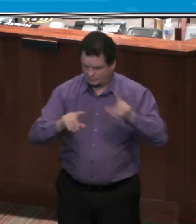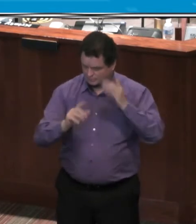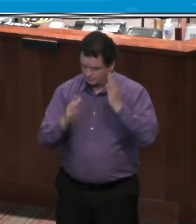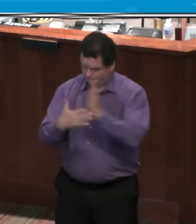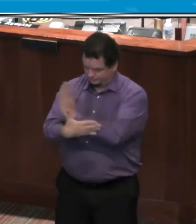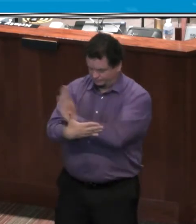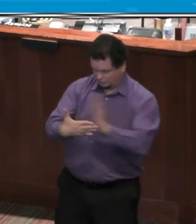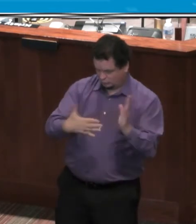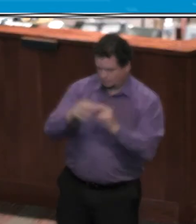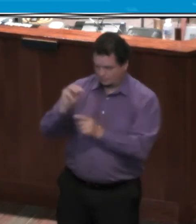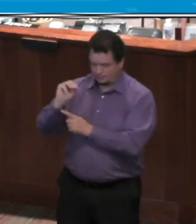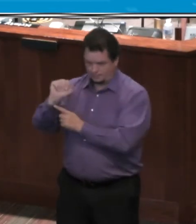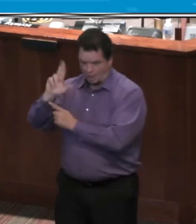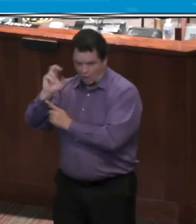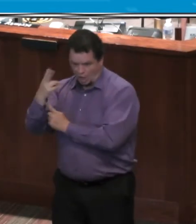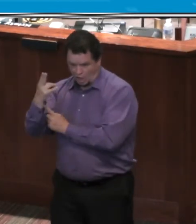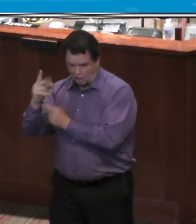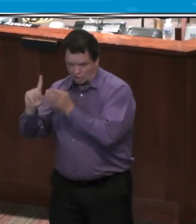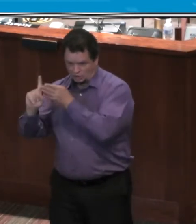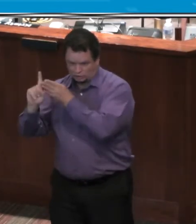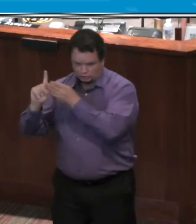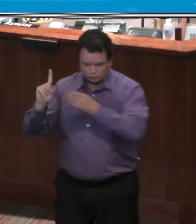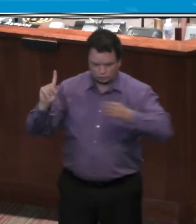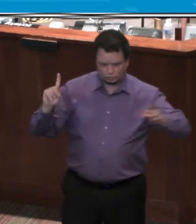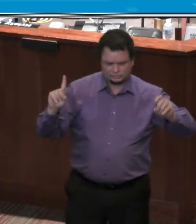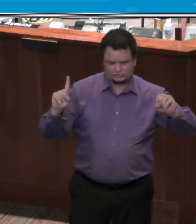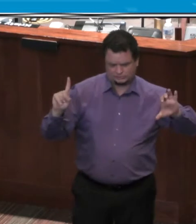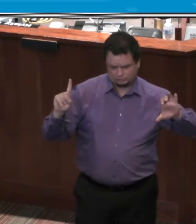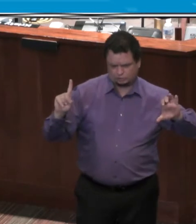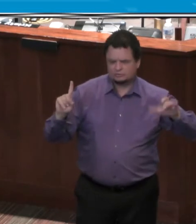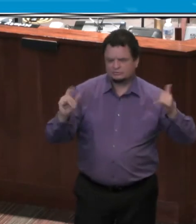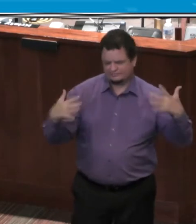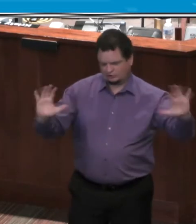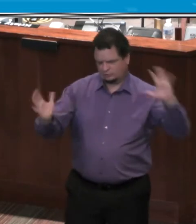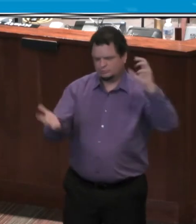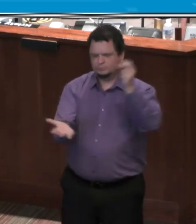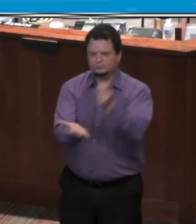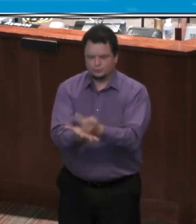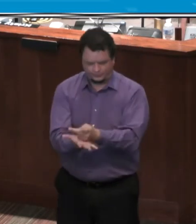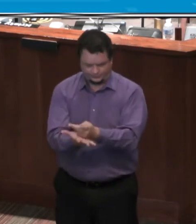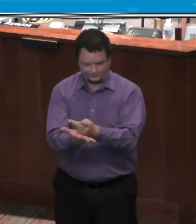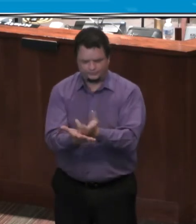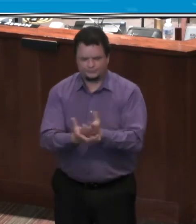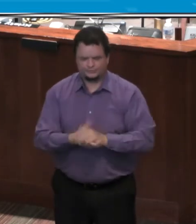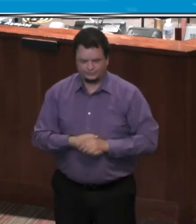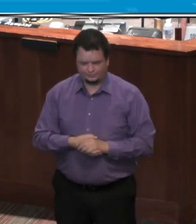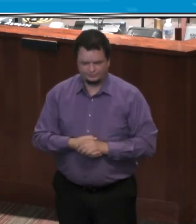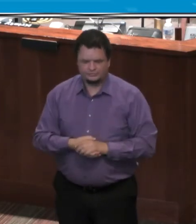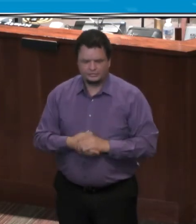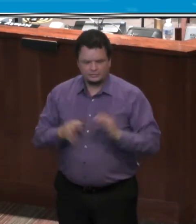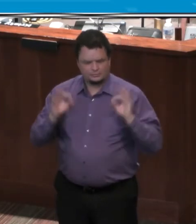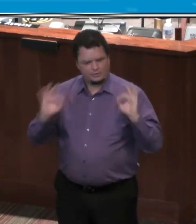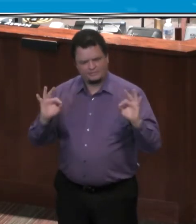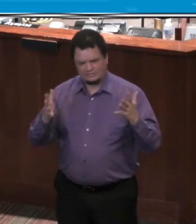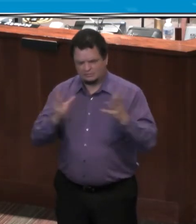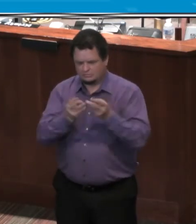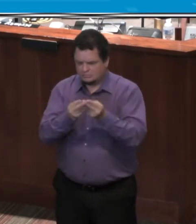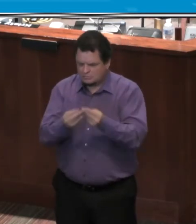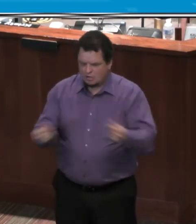recently approved. Now, therefore, be it resolved that the El Paso County Board of Health does